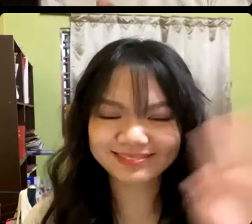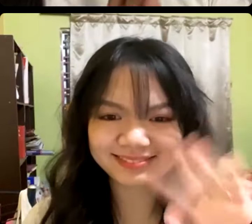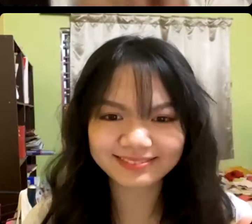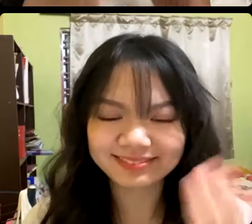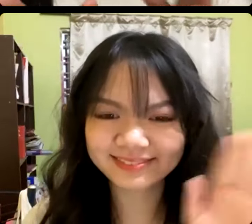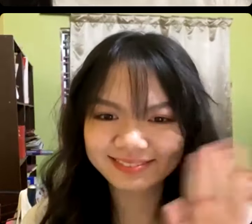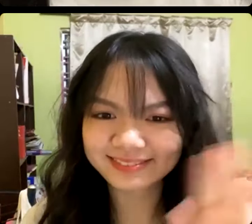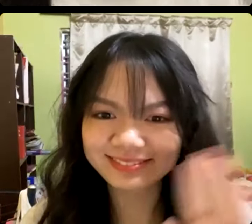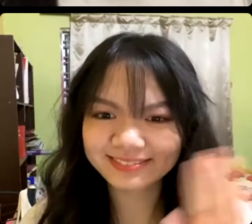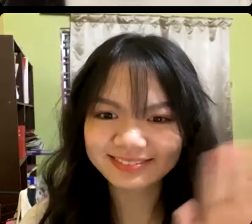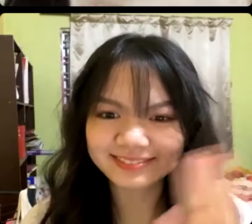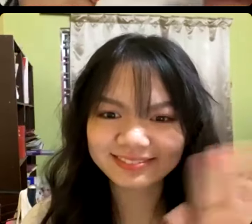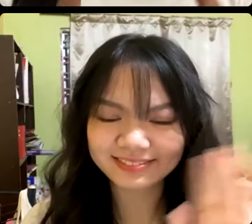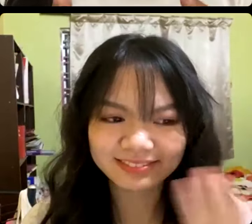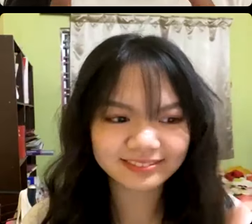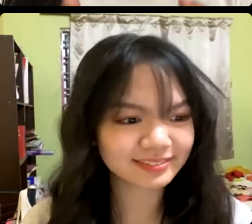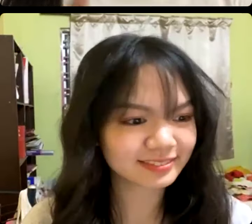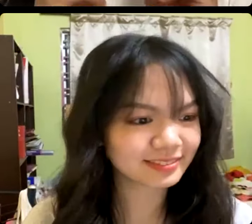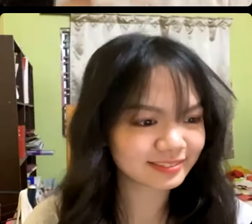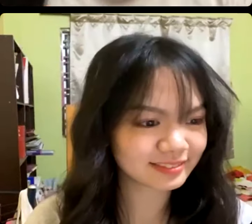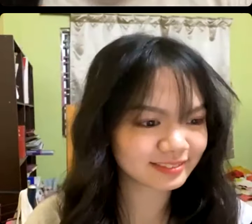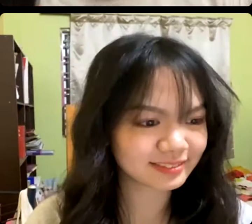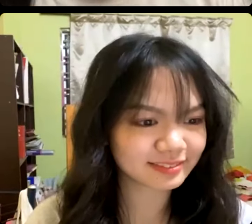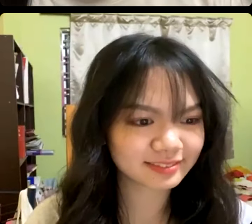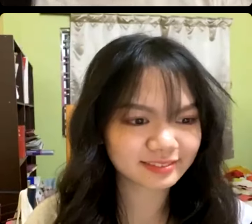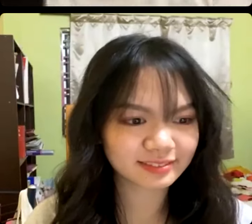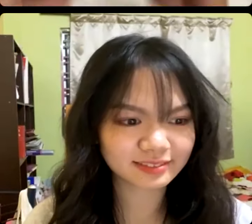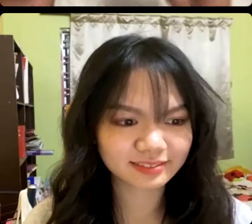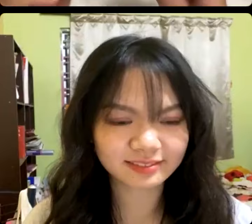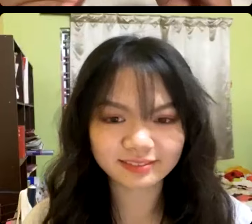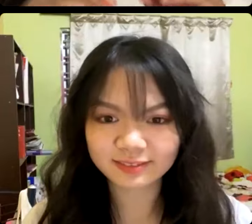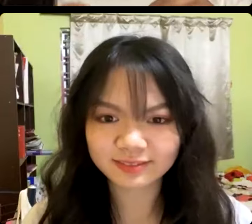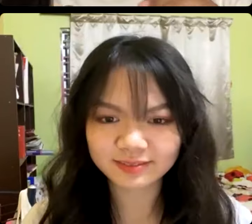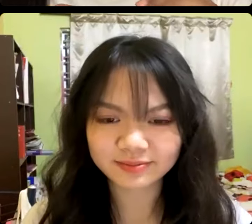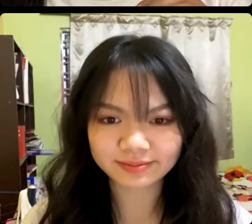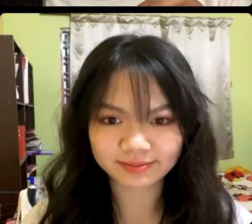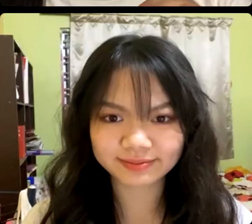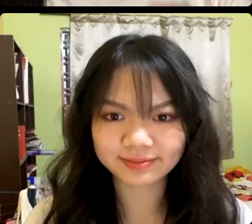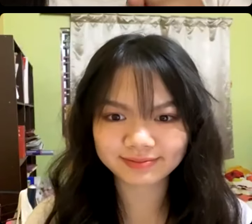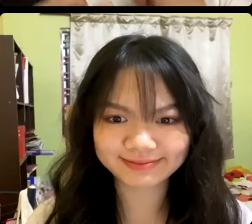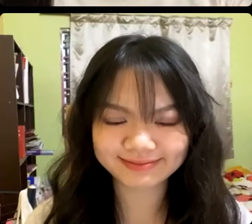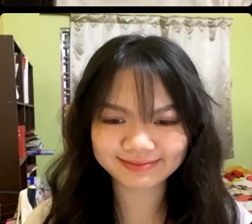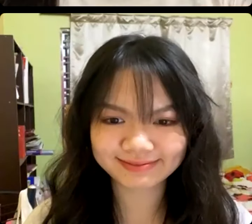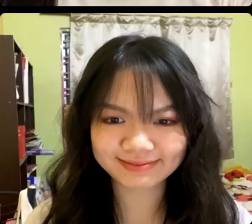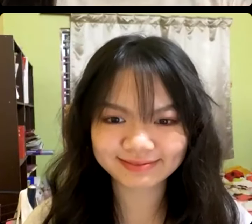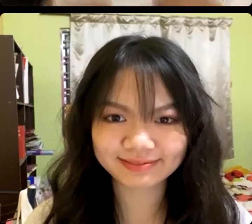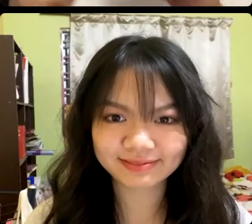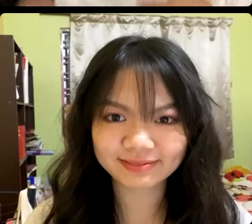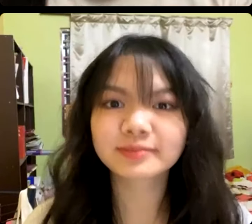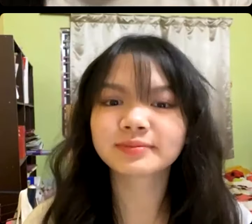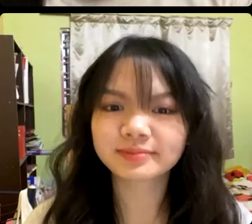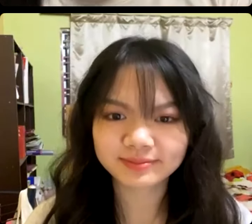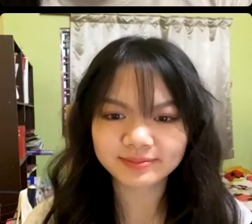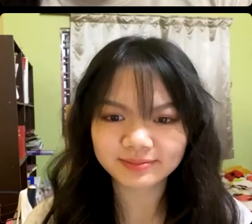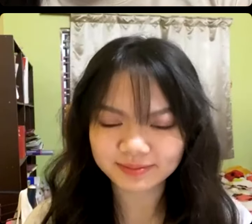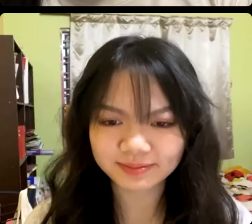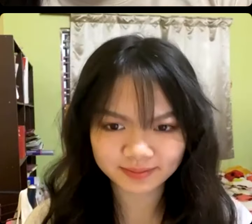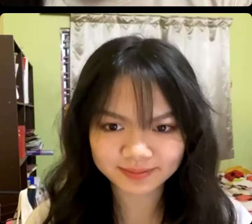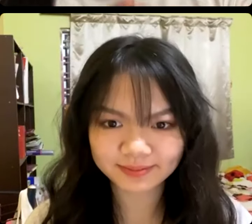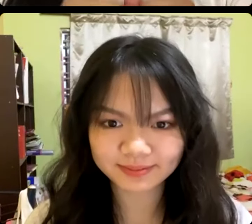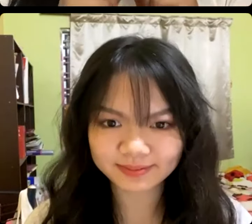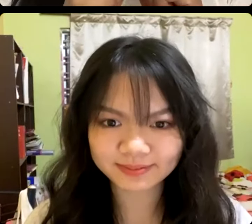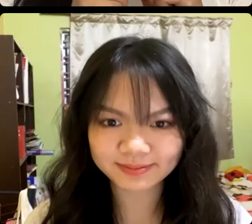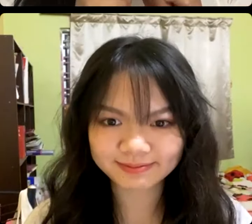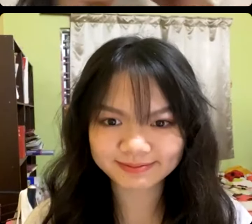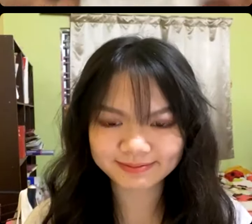I see you just joined in. And guess what everyone, we are going to do a little activity together in this live session. It is a special live session